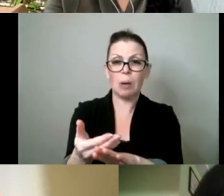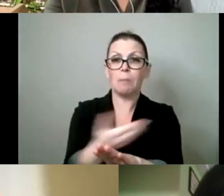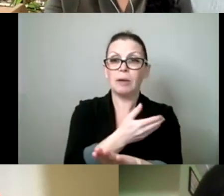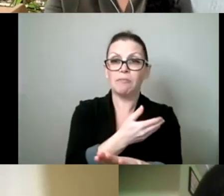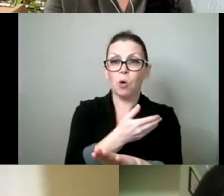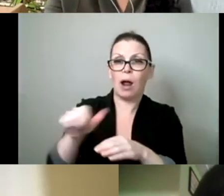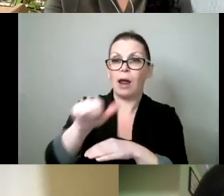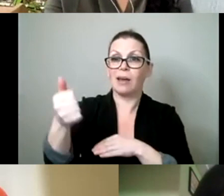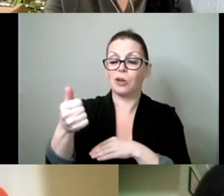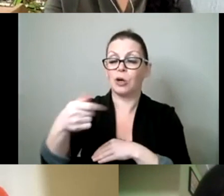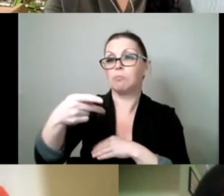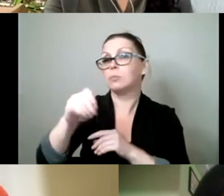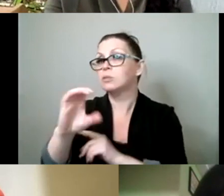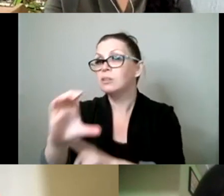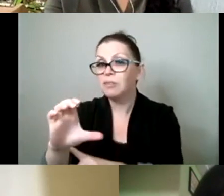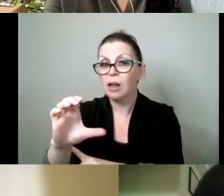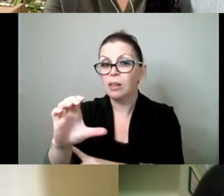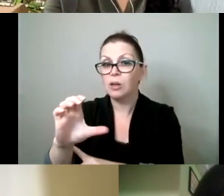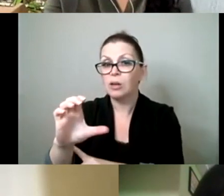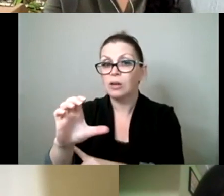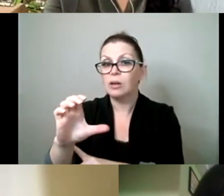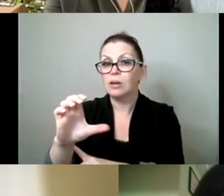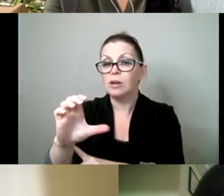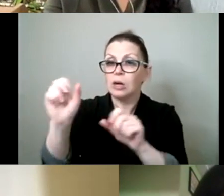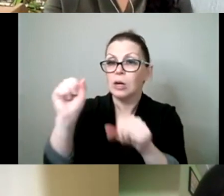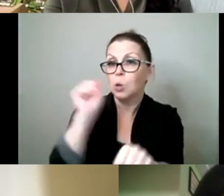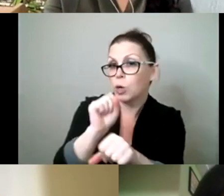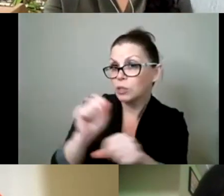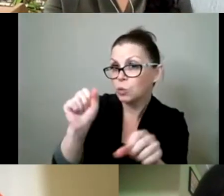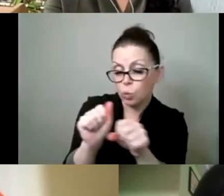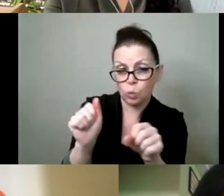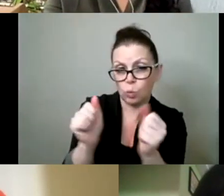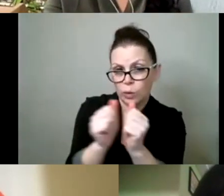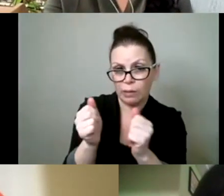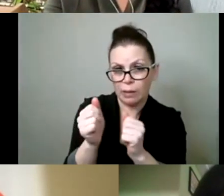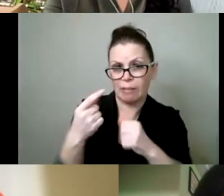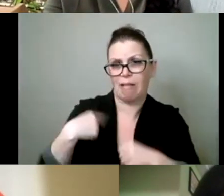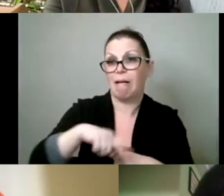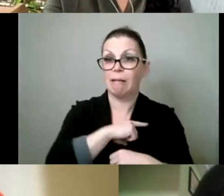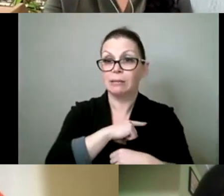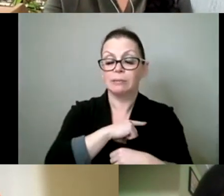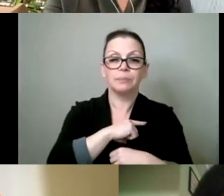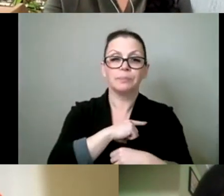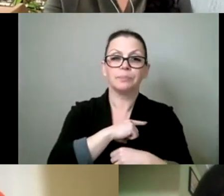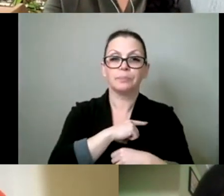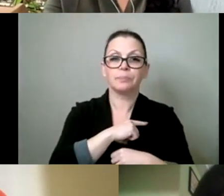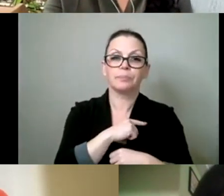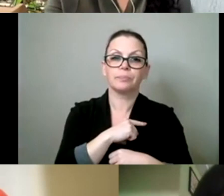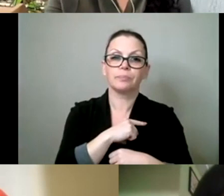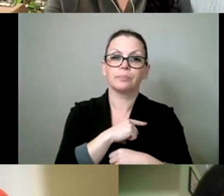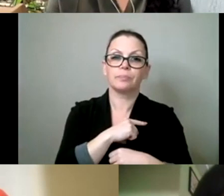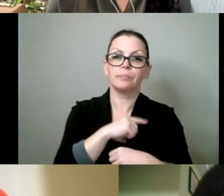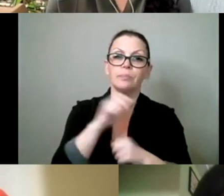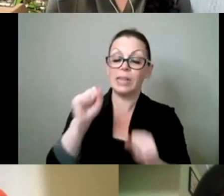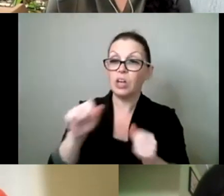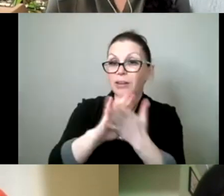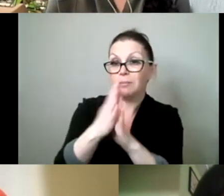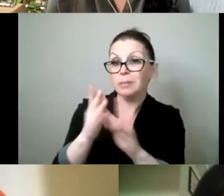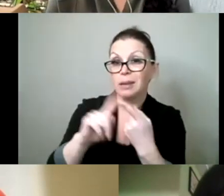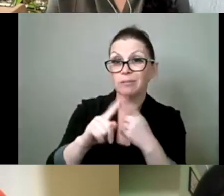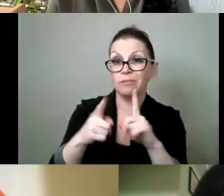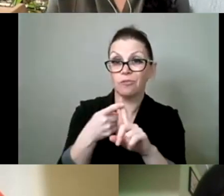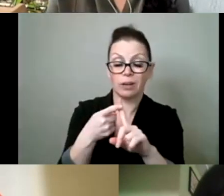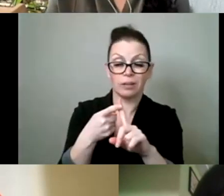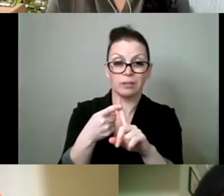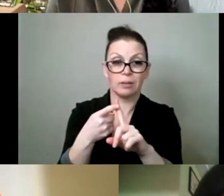color that I could work with, you know, that was working, you know, working with, that I could be friends with,